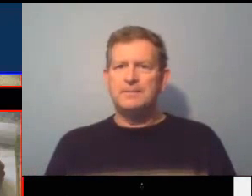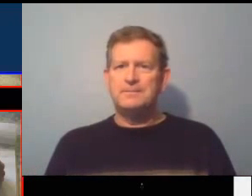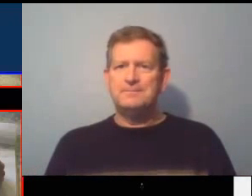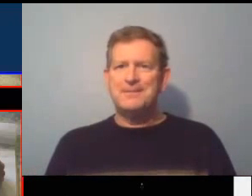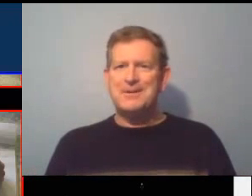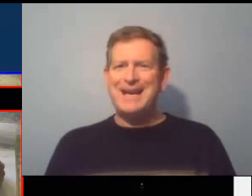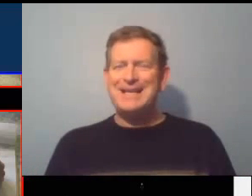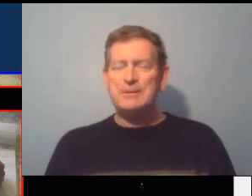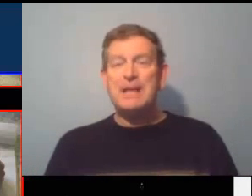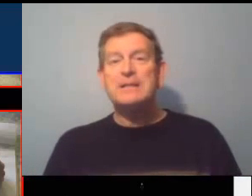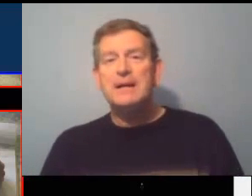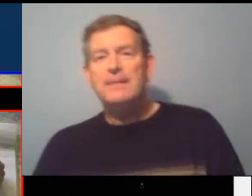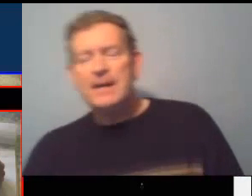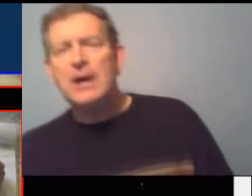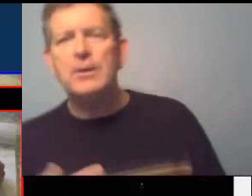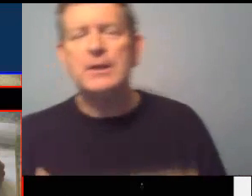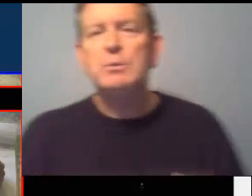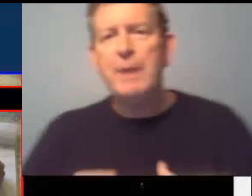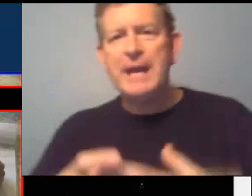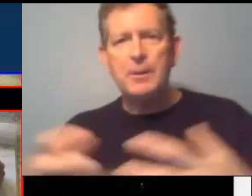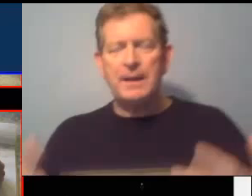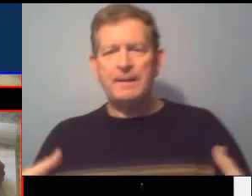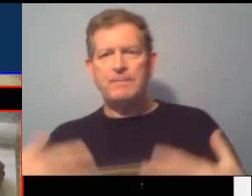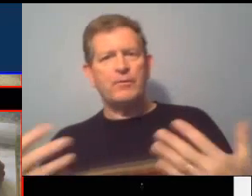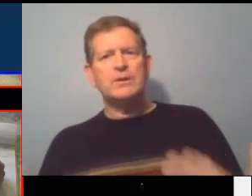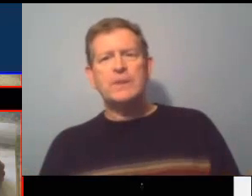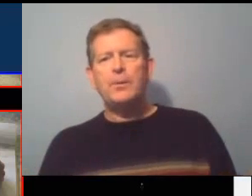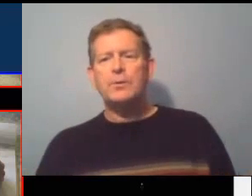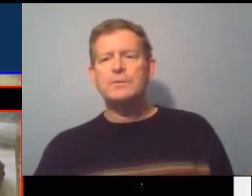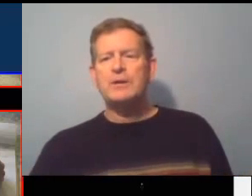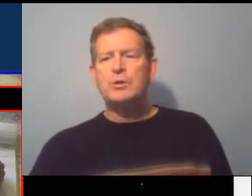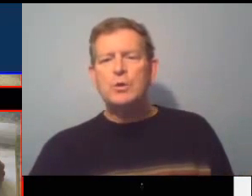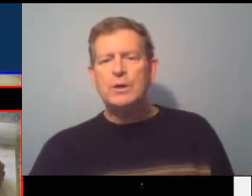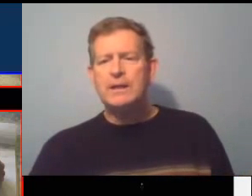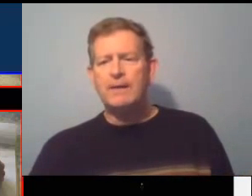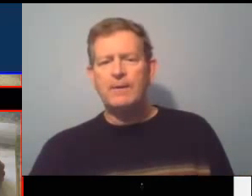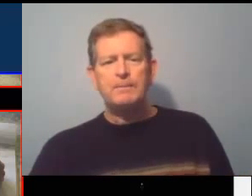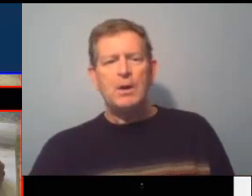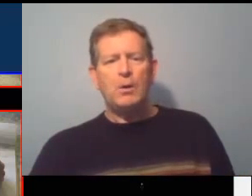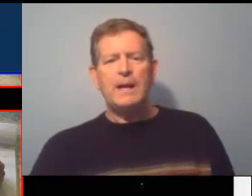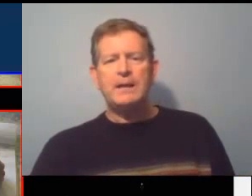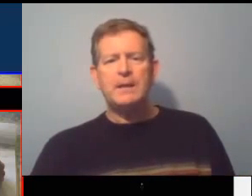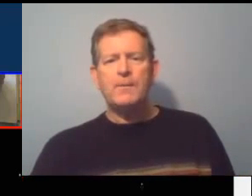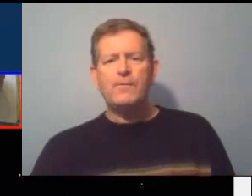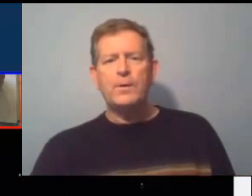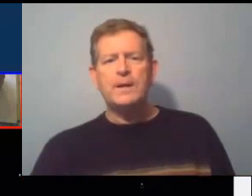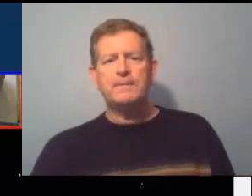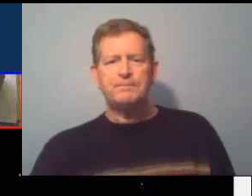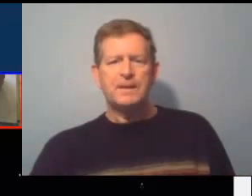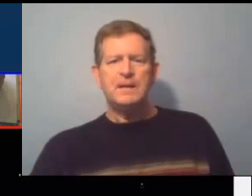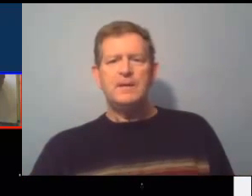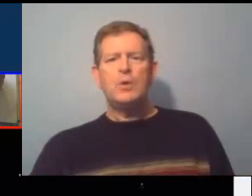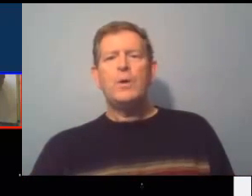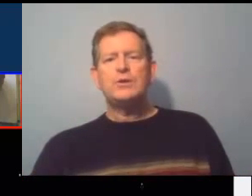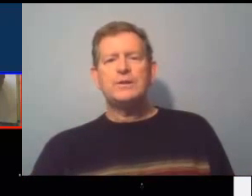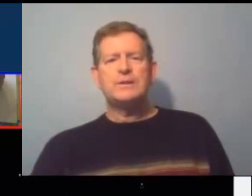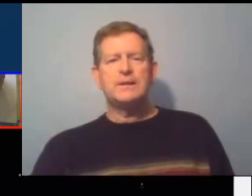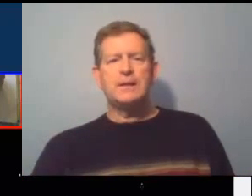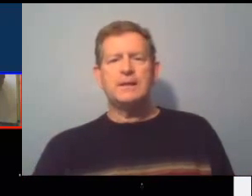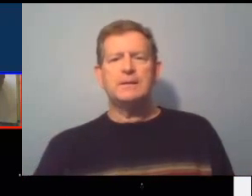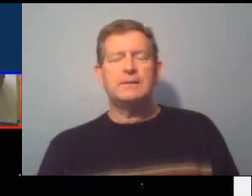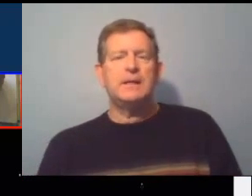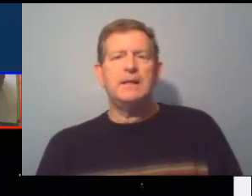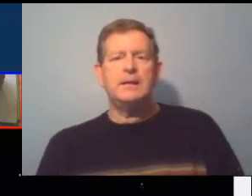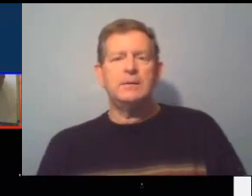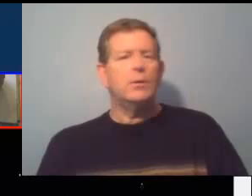tarea. Okay, so that's how to expand upon the very simple response you could give. Or like in number 4 here, the question is,